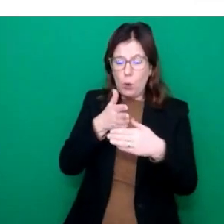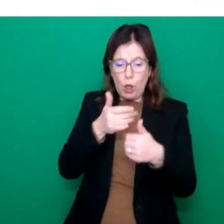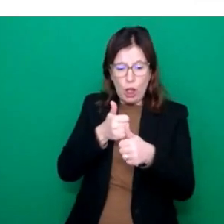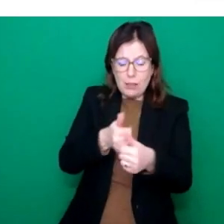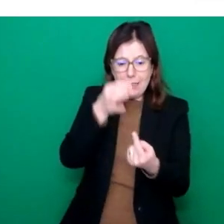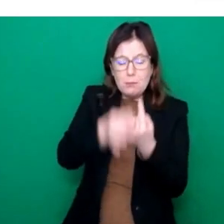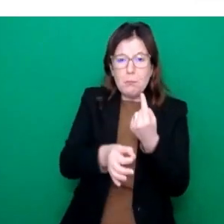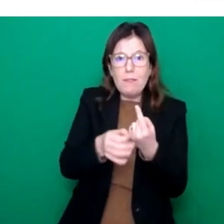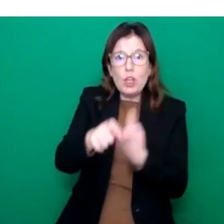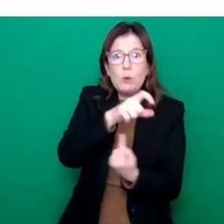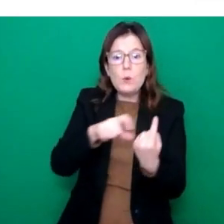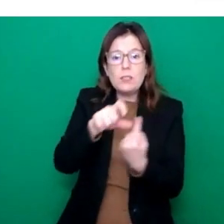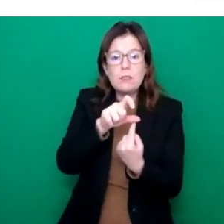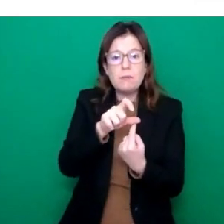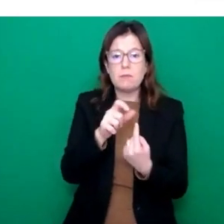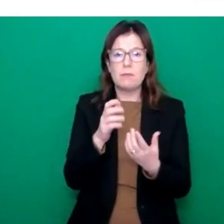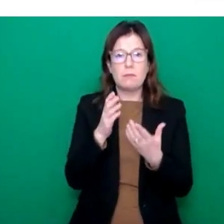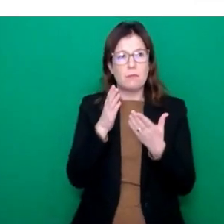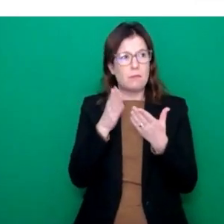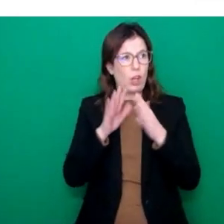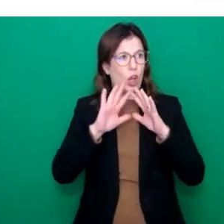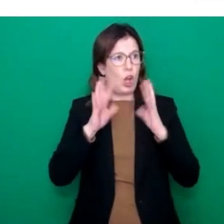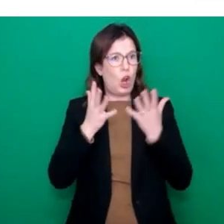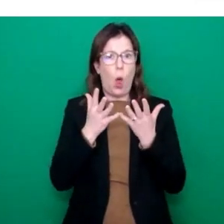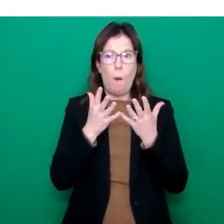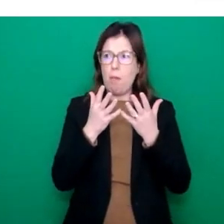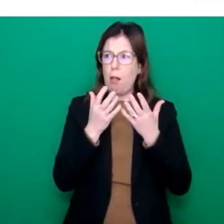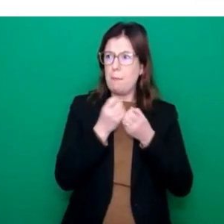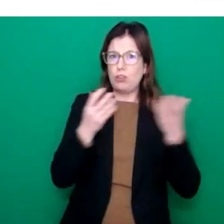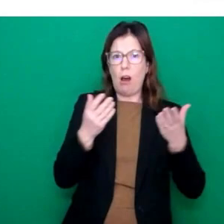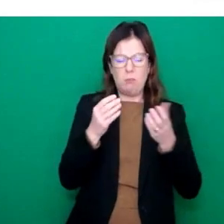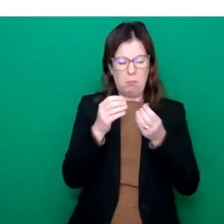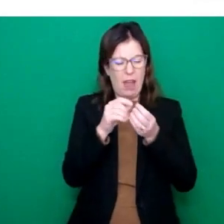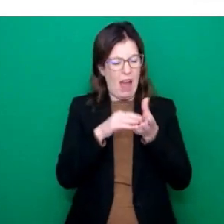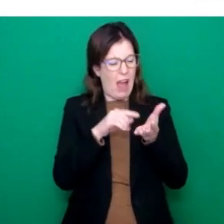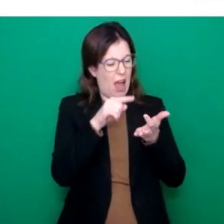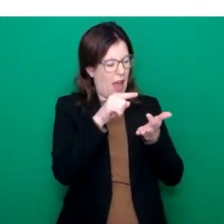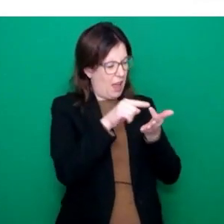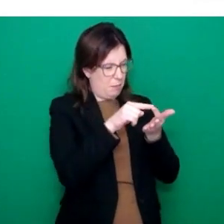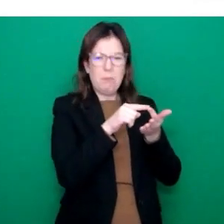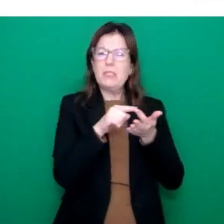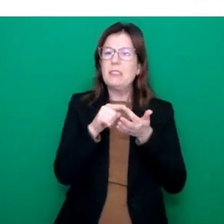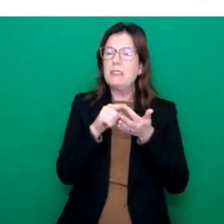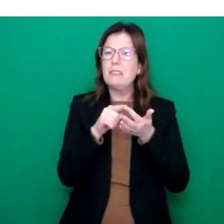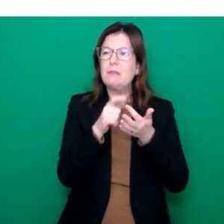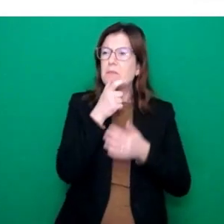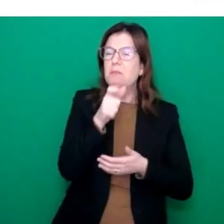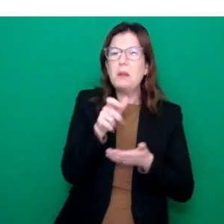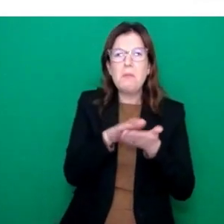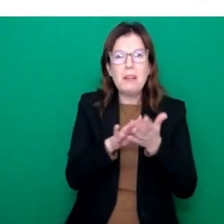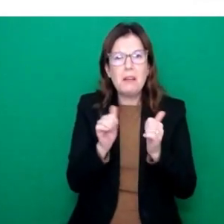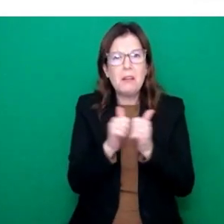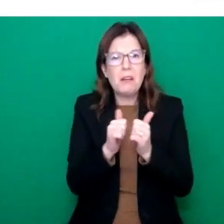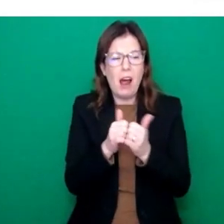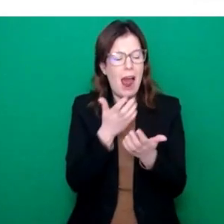communities. Similarly, with such a broad global majority of people, BAME may not be fit for the acronym's purposes. Language plays